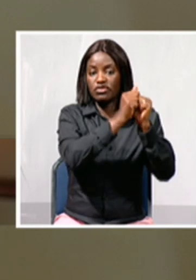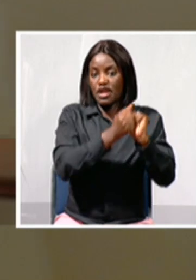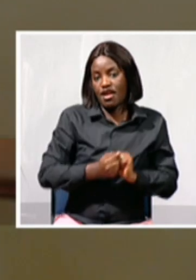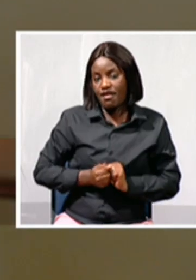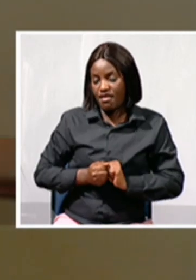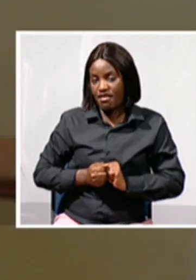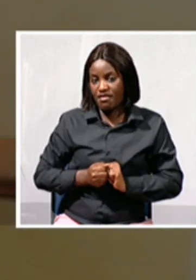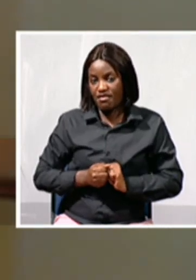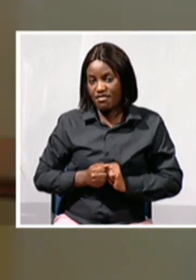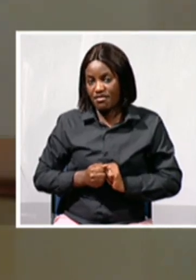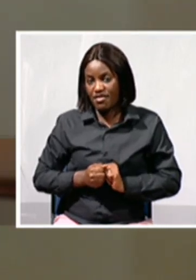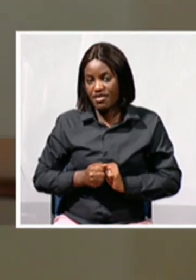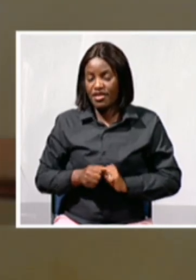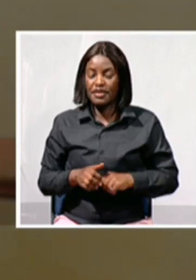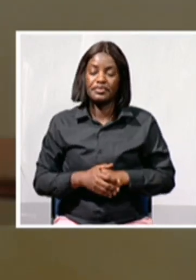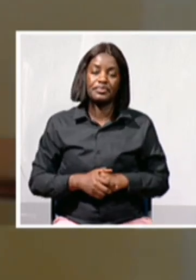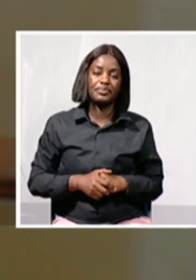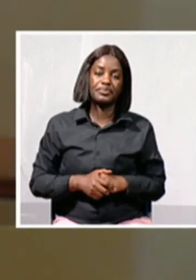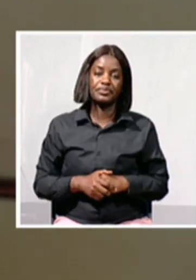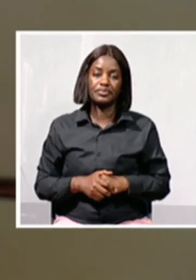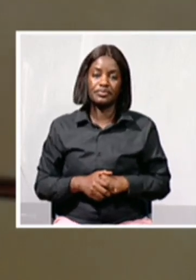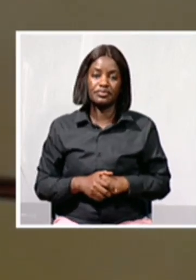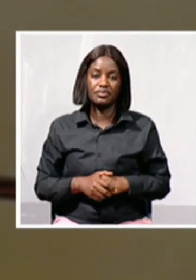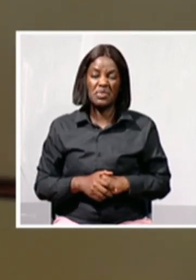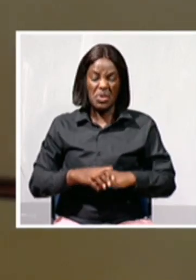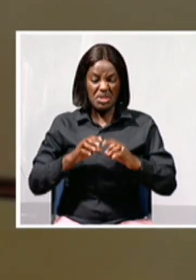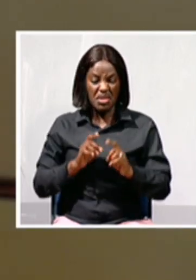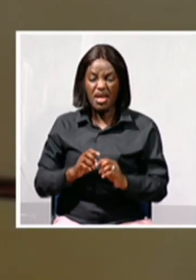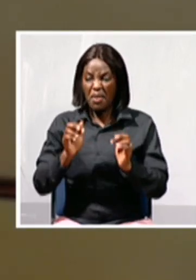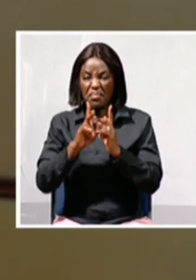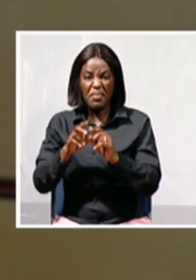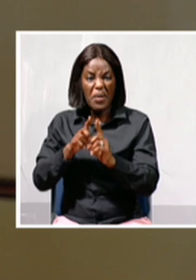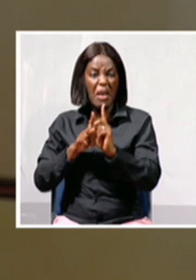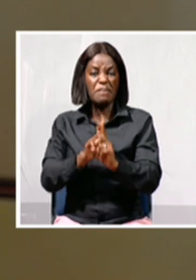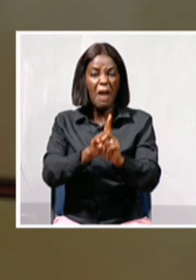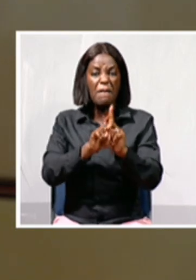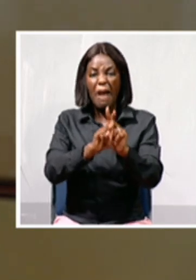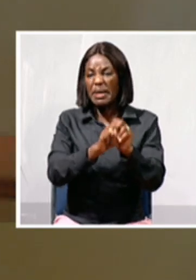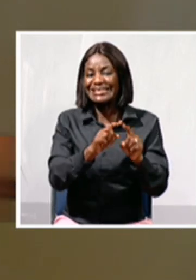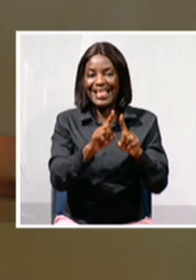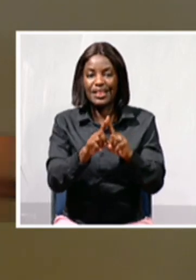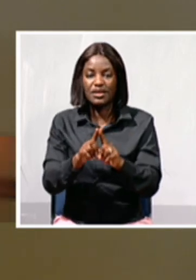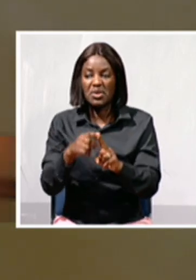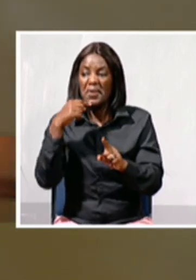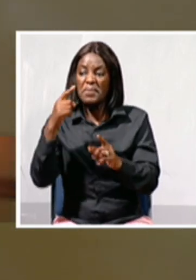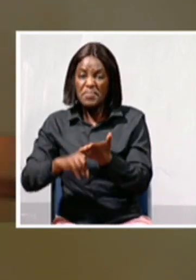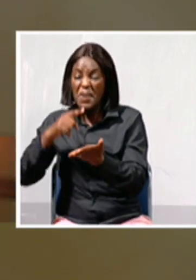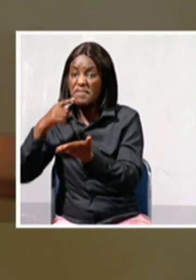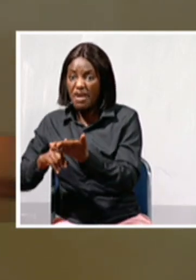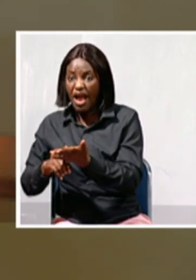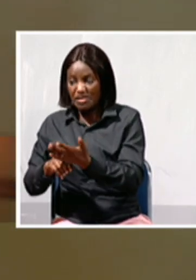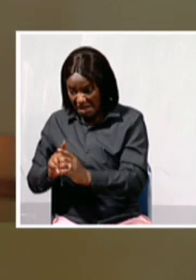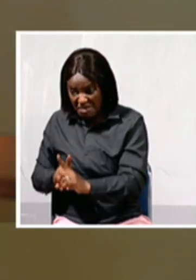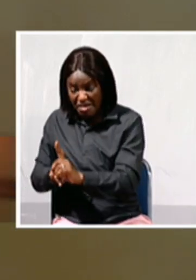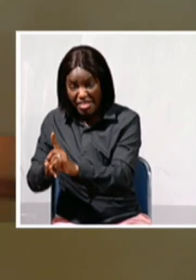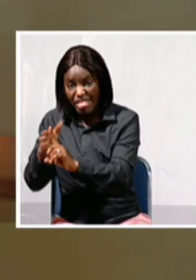for granted that they will just follow what you are saying. That's why your message